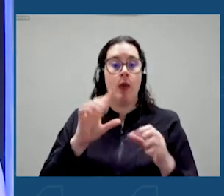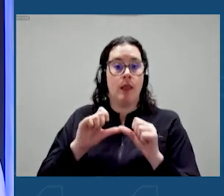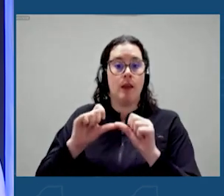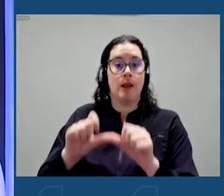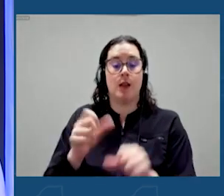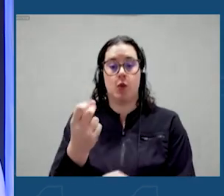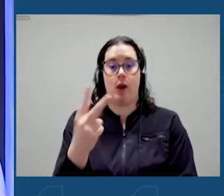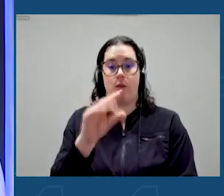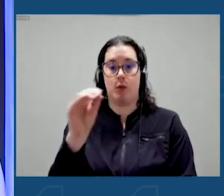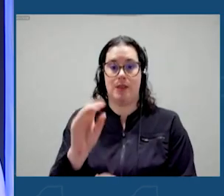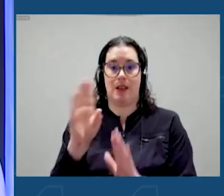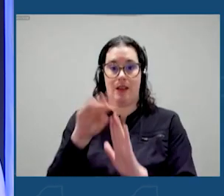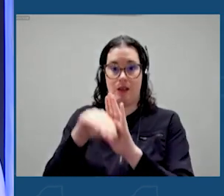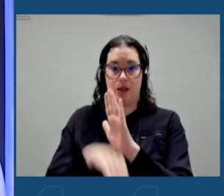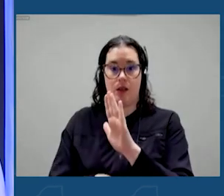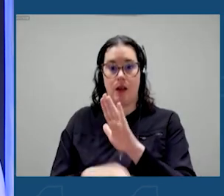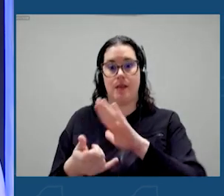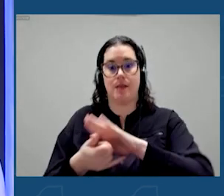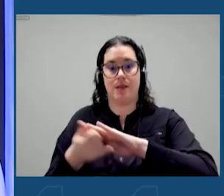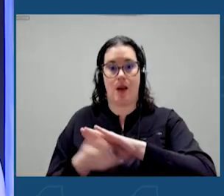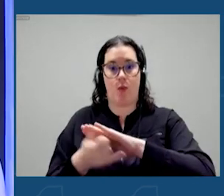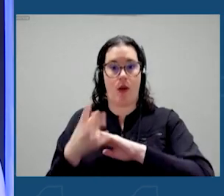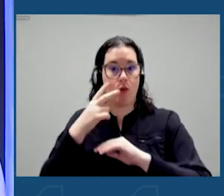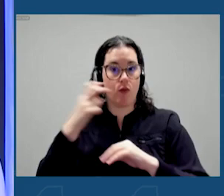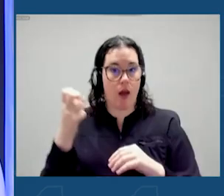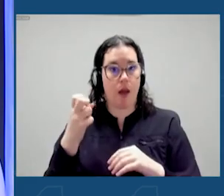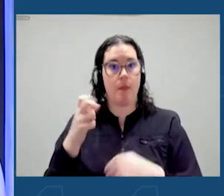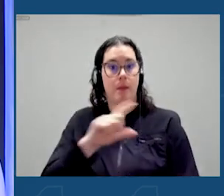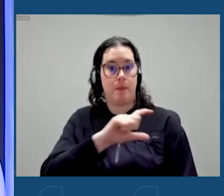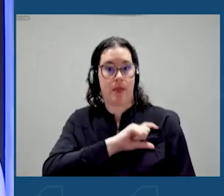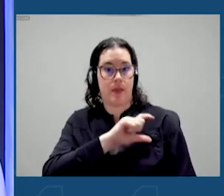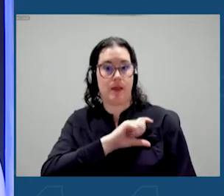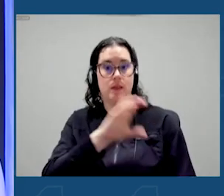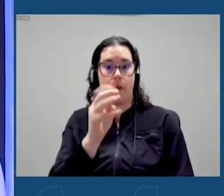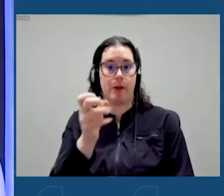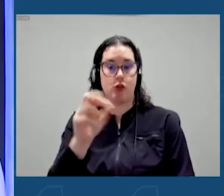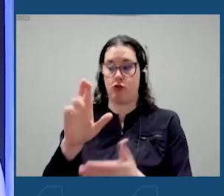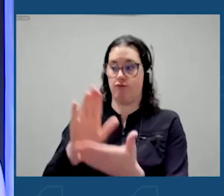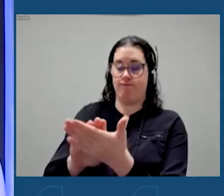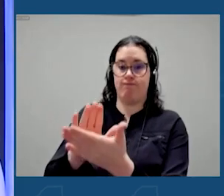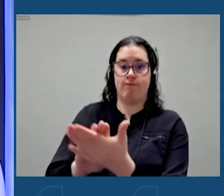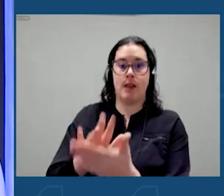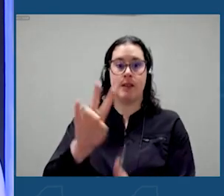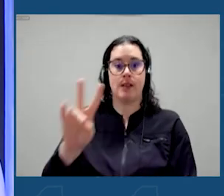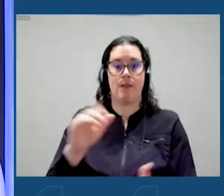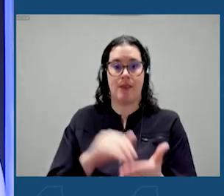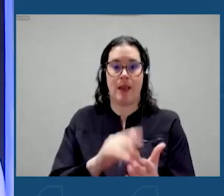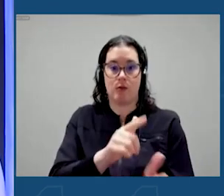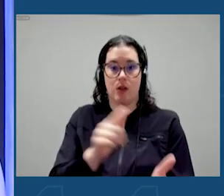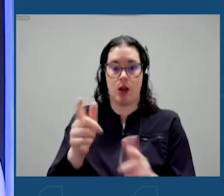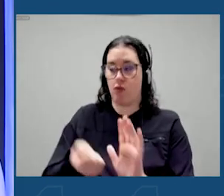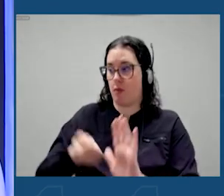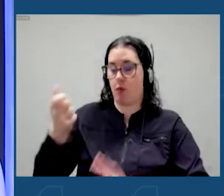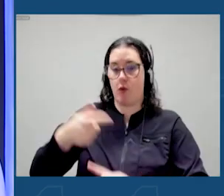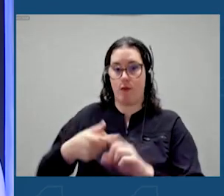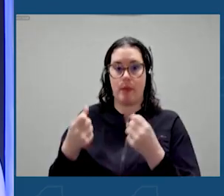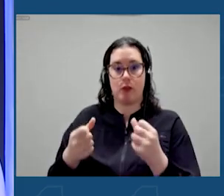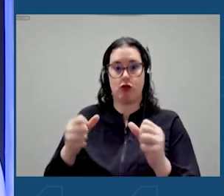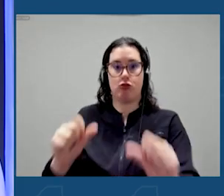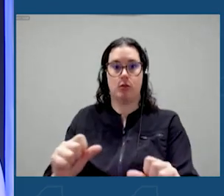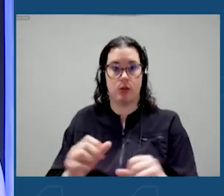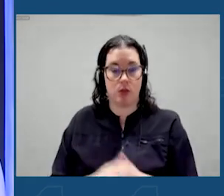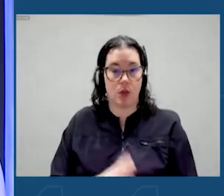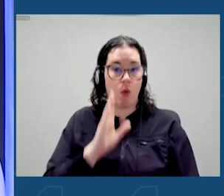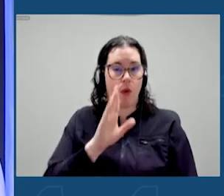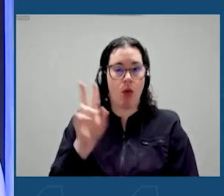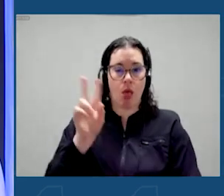in subway crimes. Police commissioners should be commended. 7,000 guns removed off our streets. We're going to continue to look